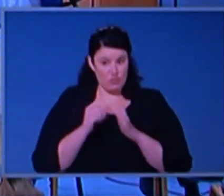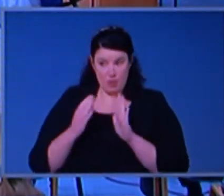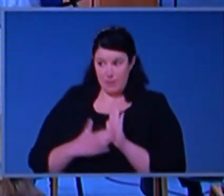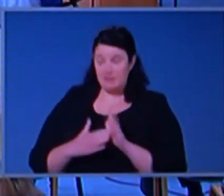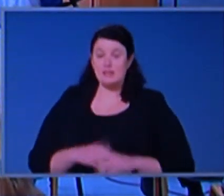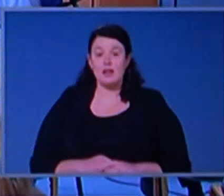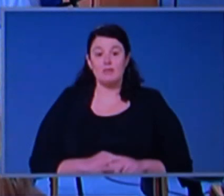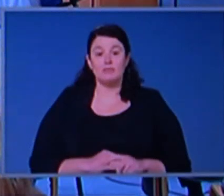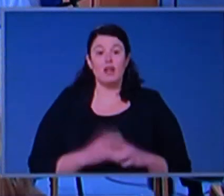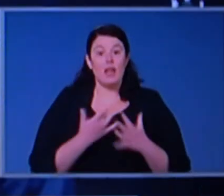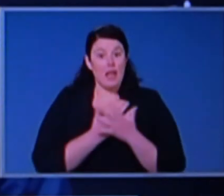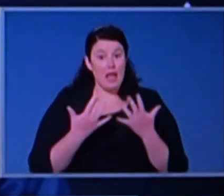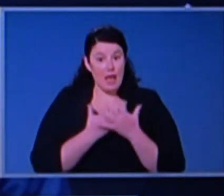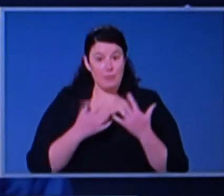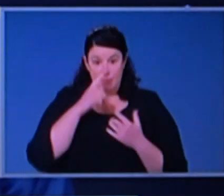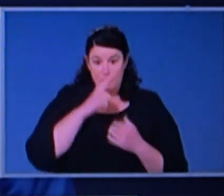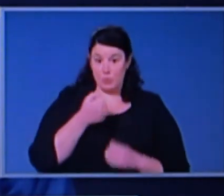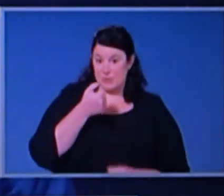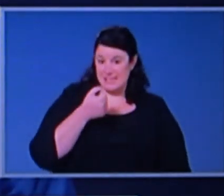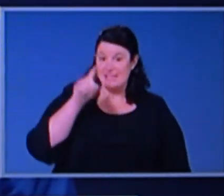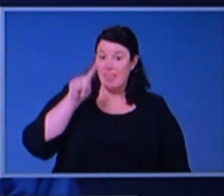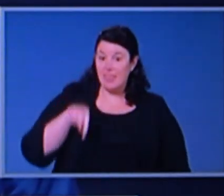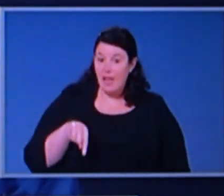case tally in Australia,